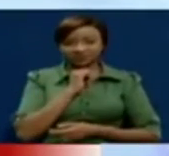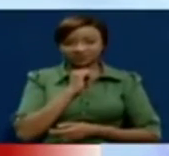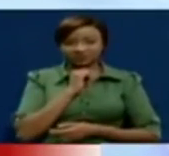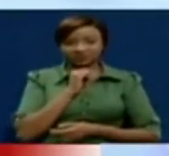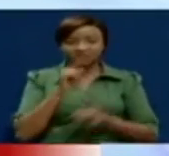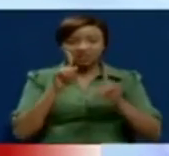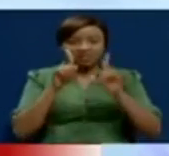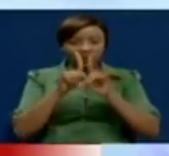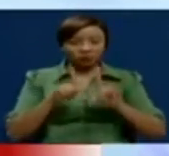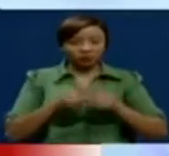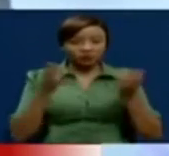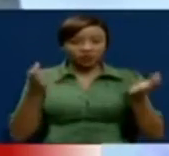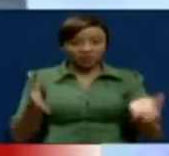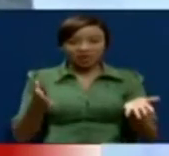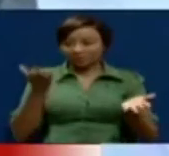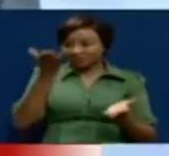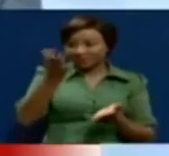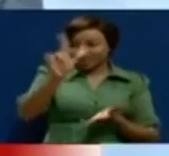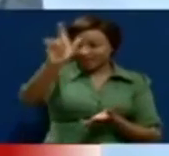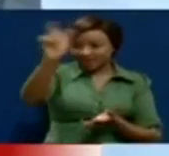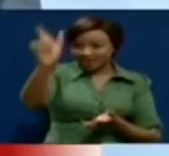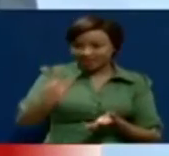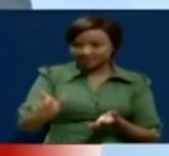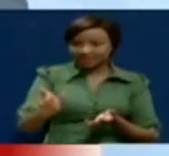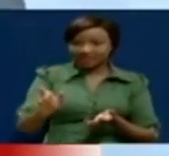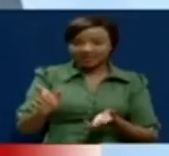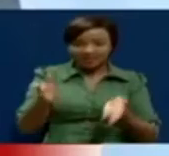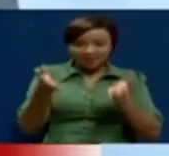speak, Italy has recorded